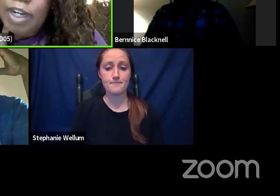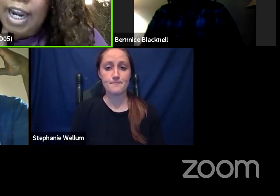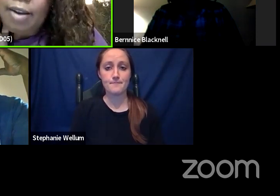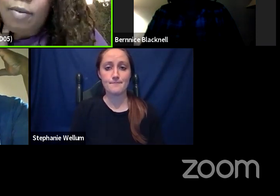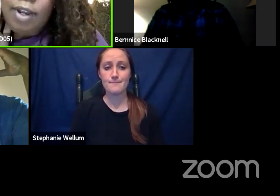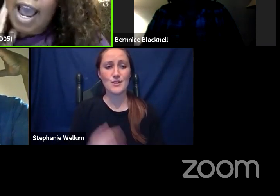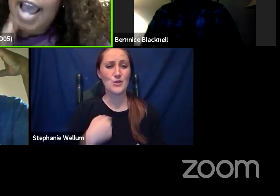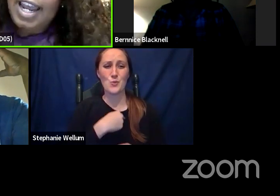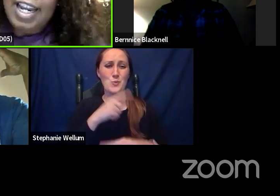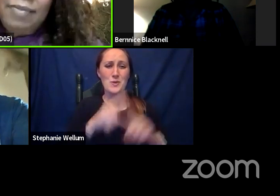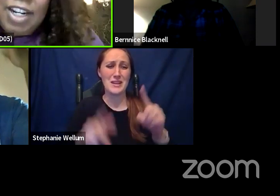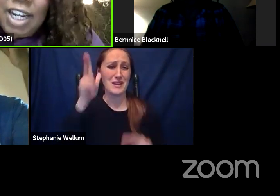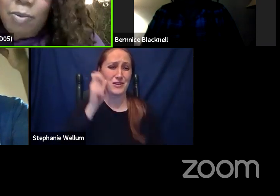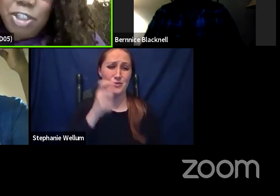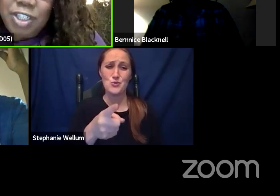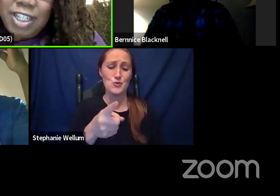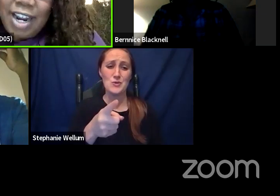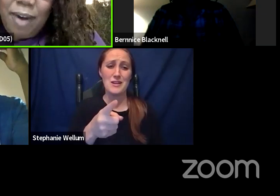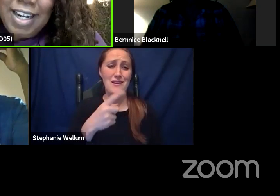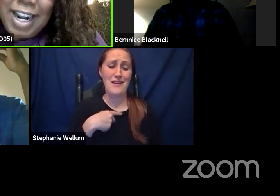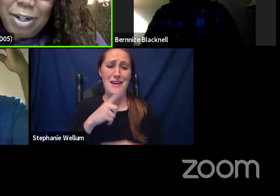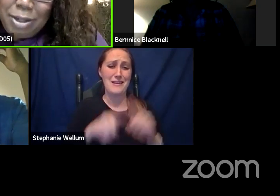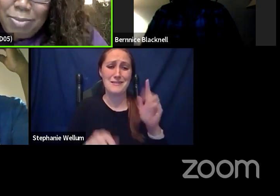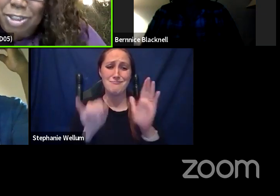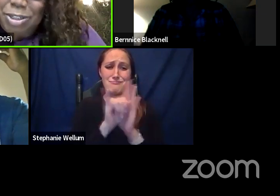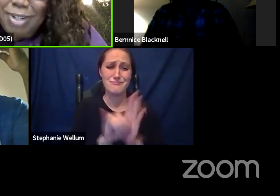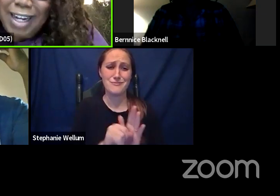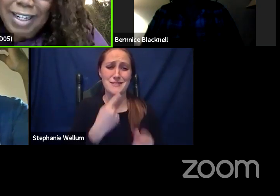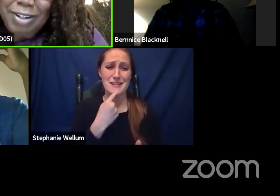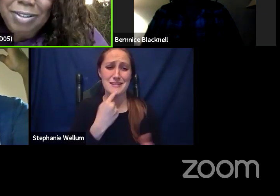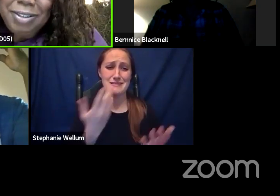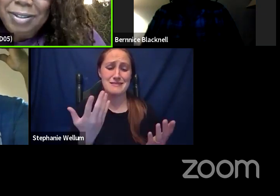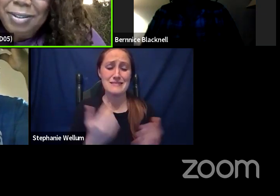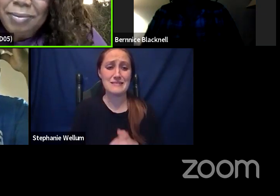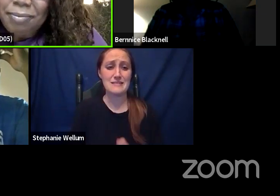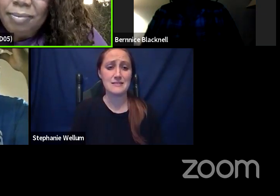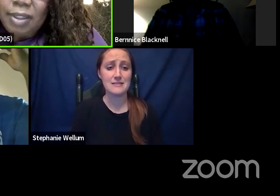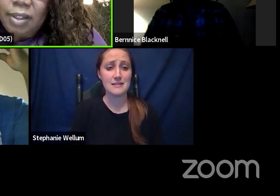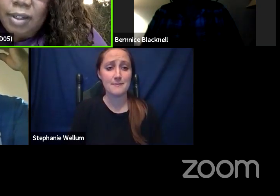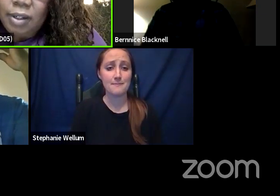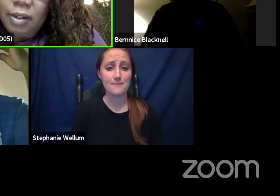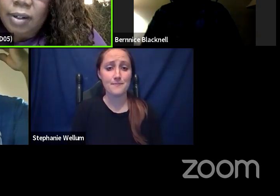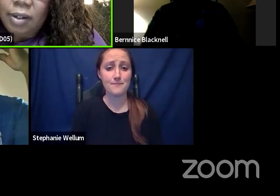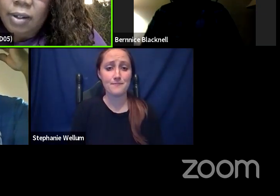we can't even tell what you're saying right now, Commissioner Blacknell.